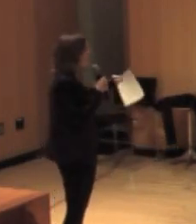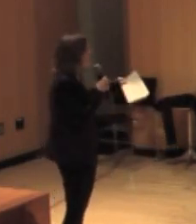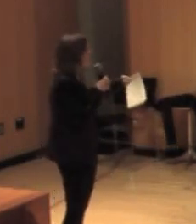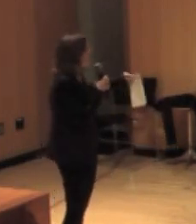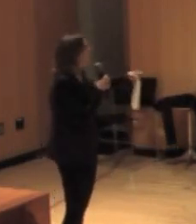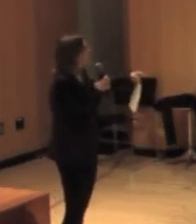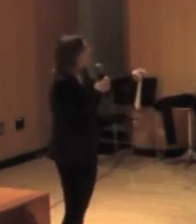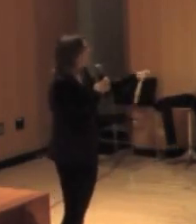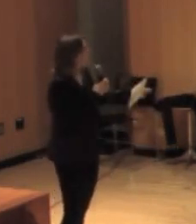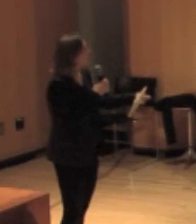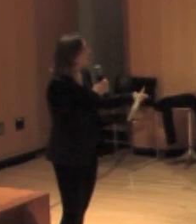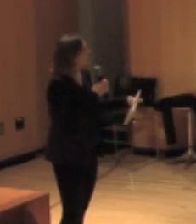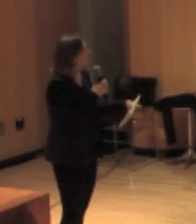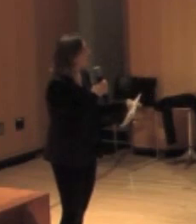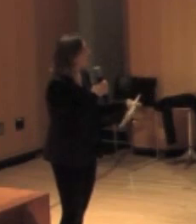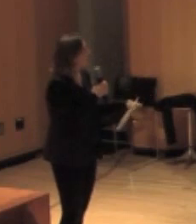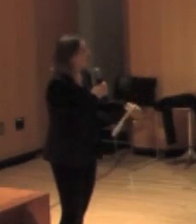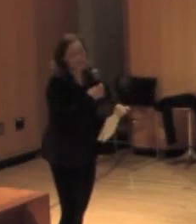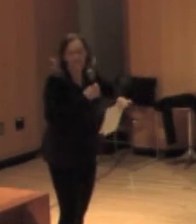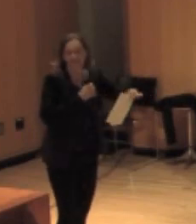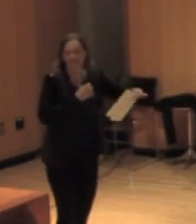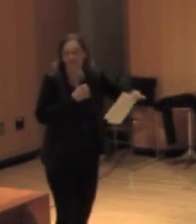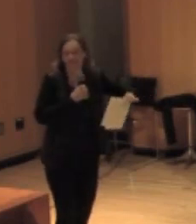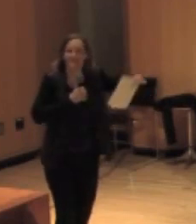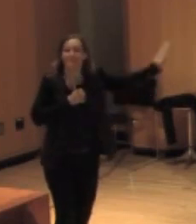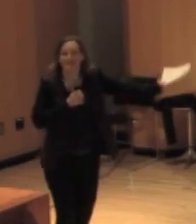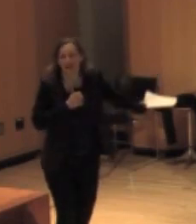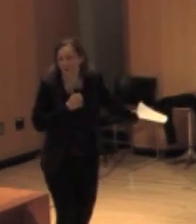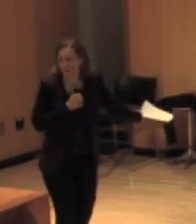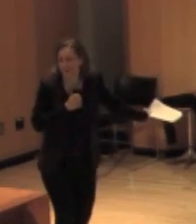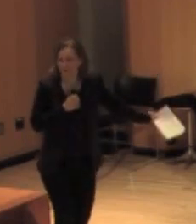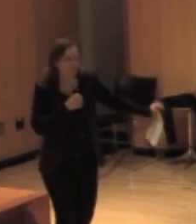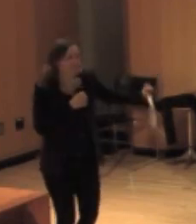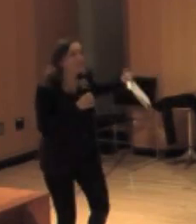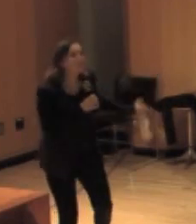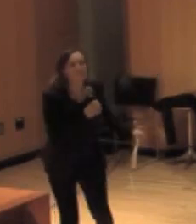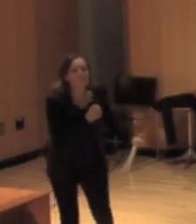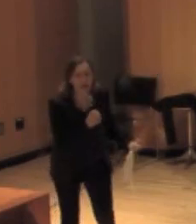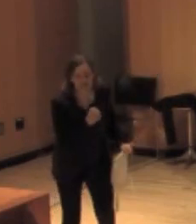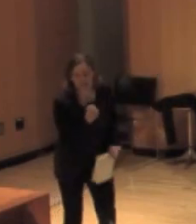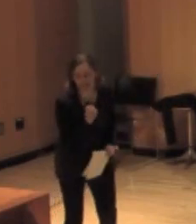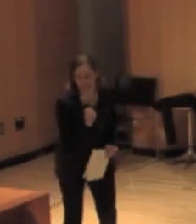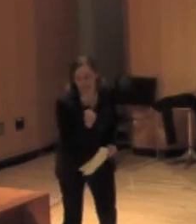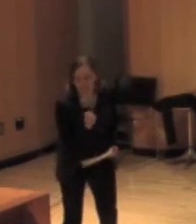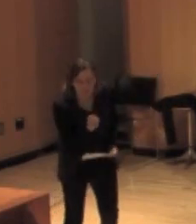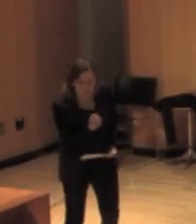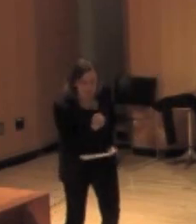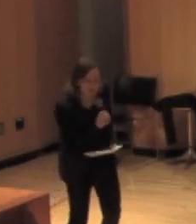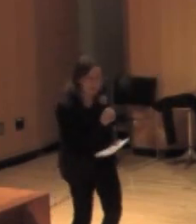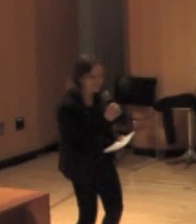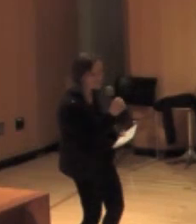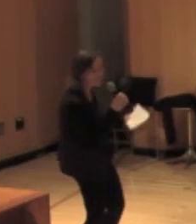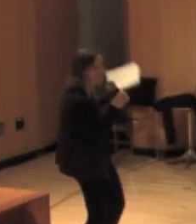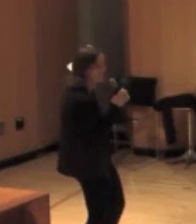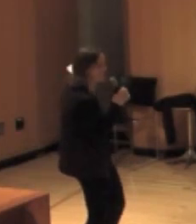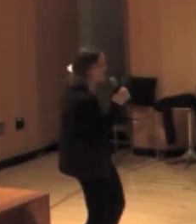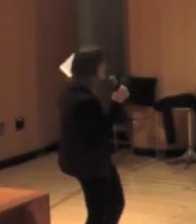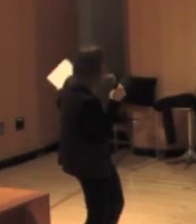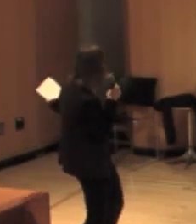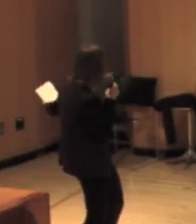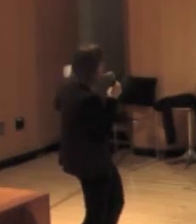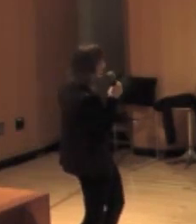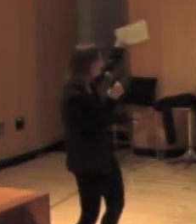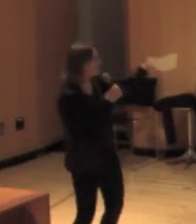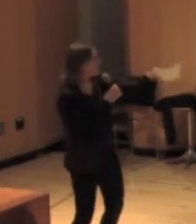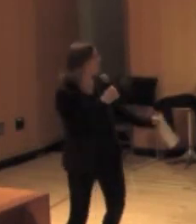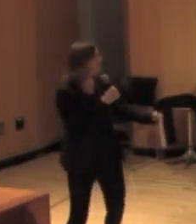it and that's kind of what's interesting here is just to to see what's happening and we have two actors from the original cast that are you're going to